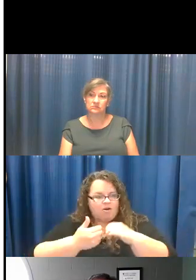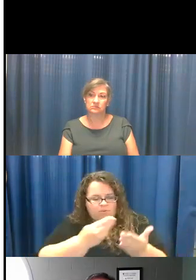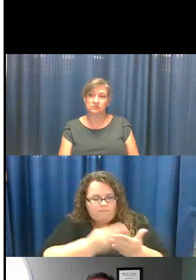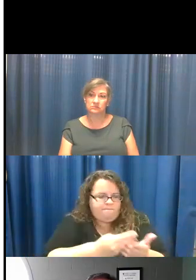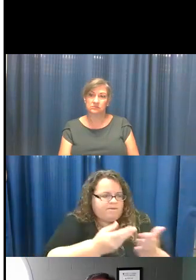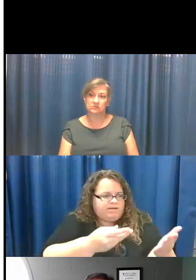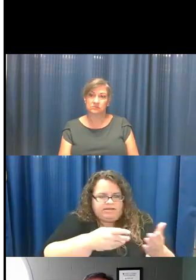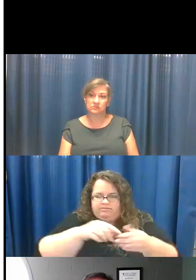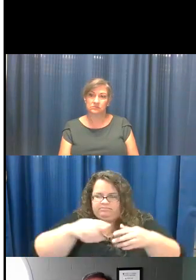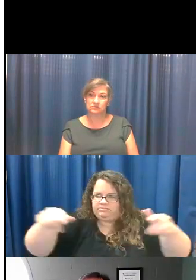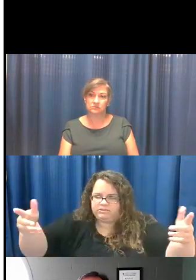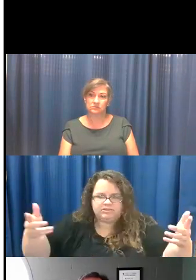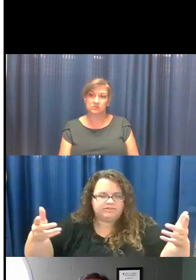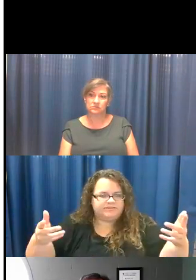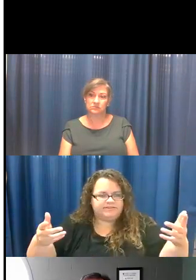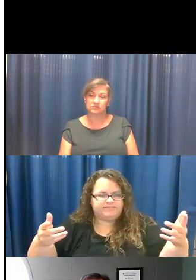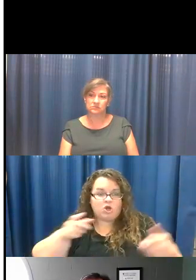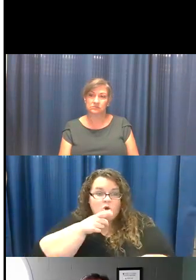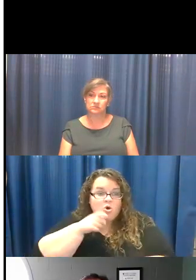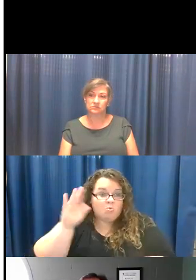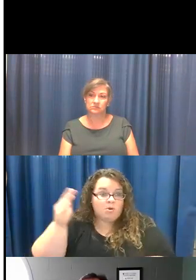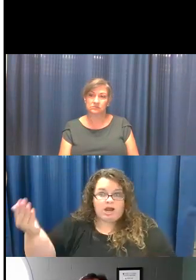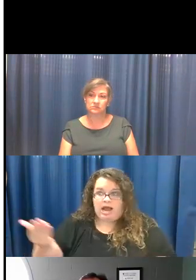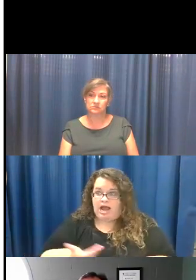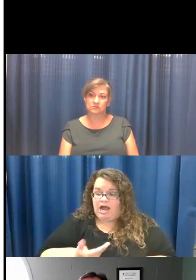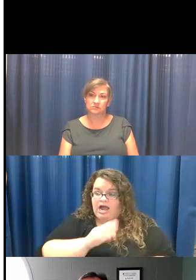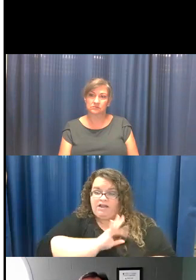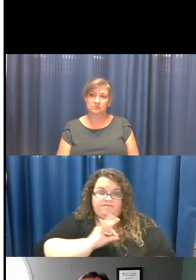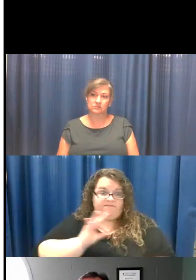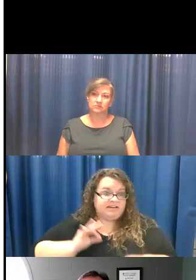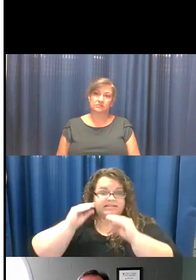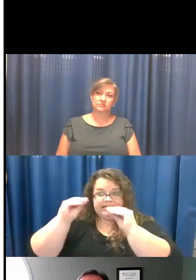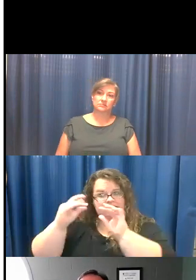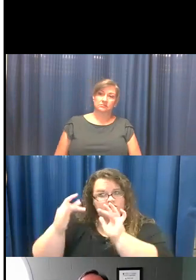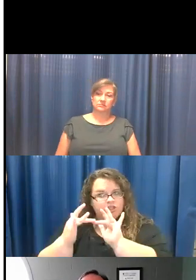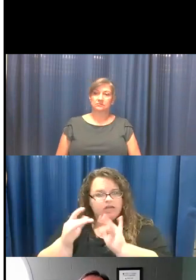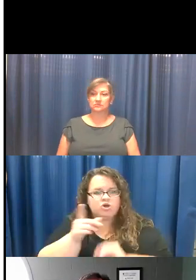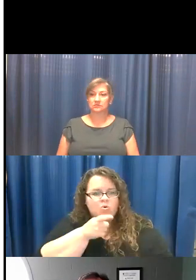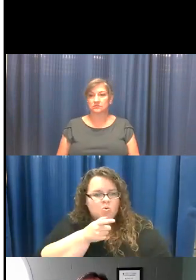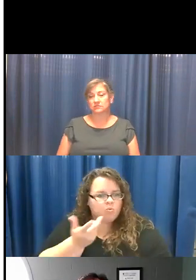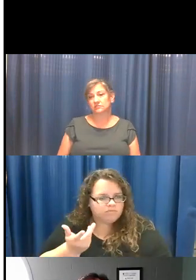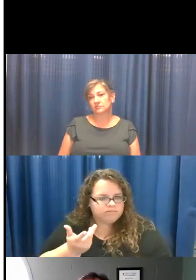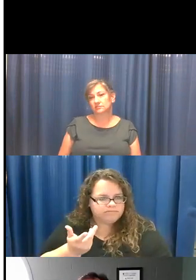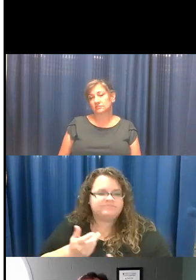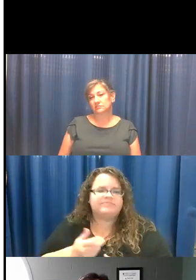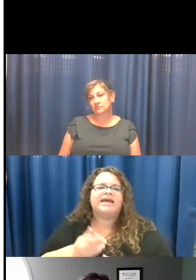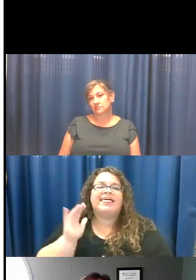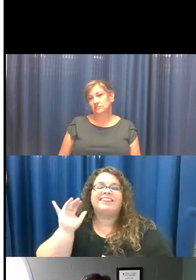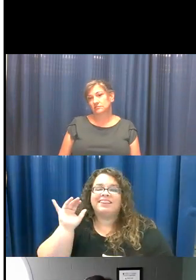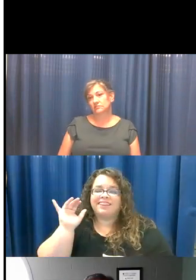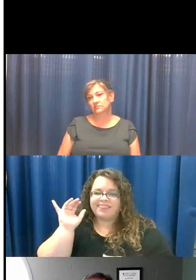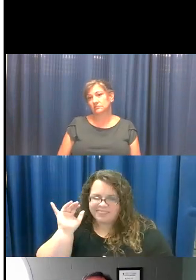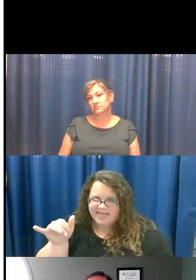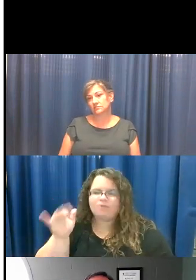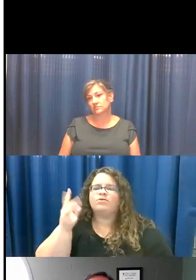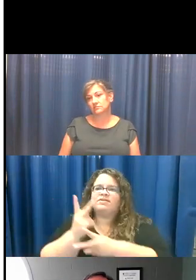who will hire the faculty to teach there? All of these things are to be determined, but I will